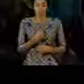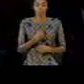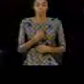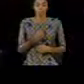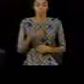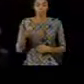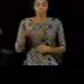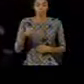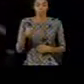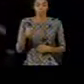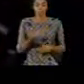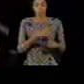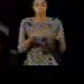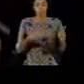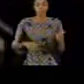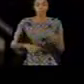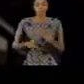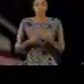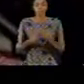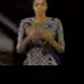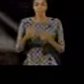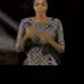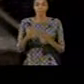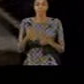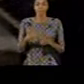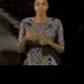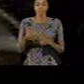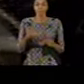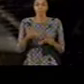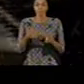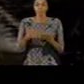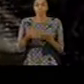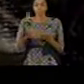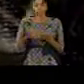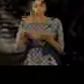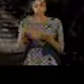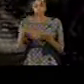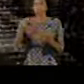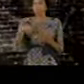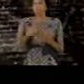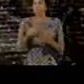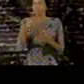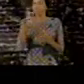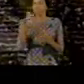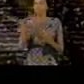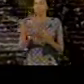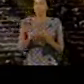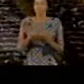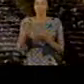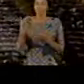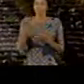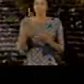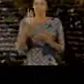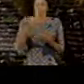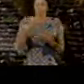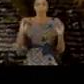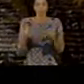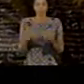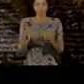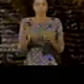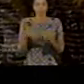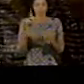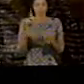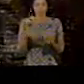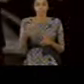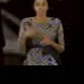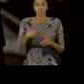Yes, Lord, so we just come in these moments and we say you are holy. There is no one like you. And